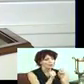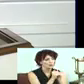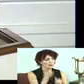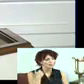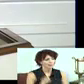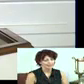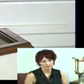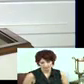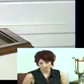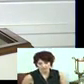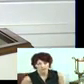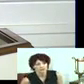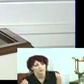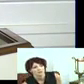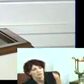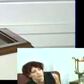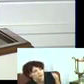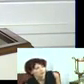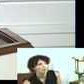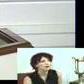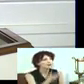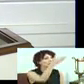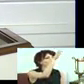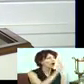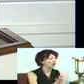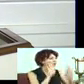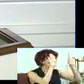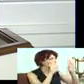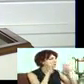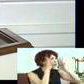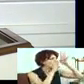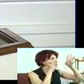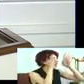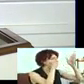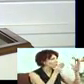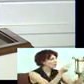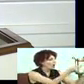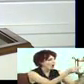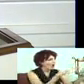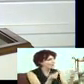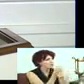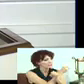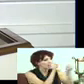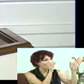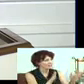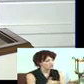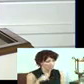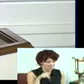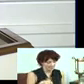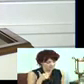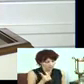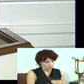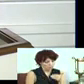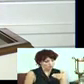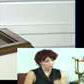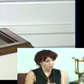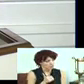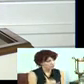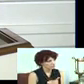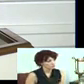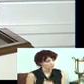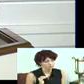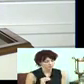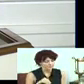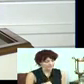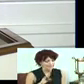God, our wonderful Creator, who has offered us salvation this process to go through our life